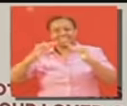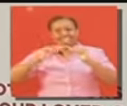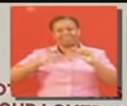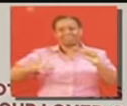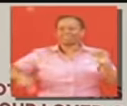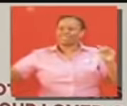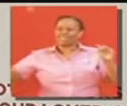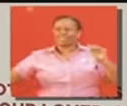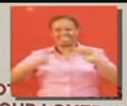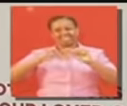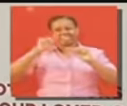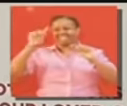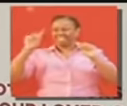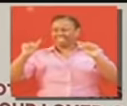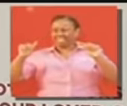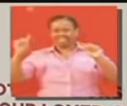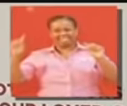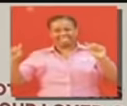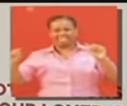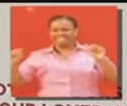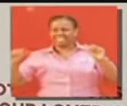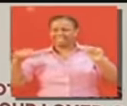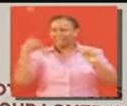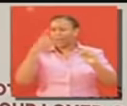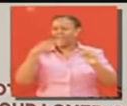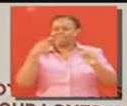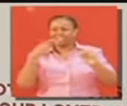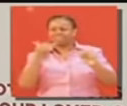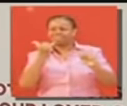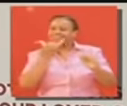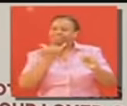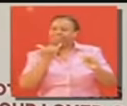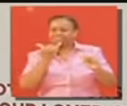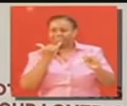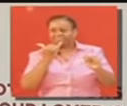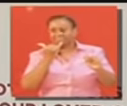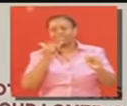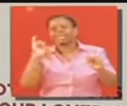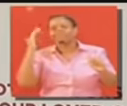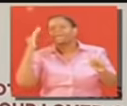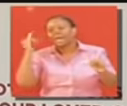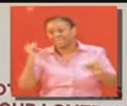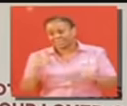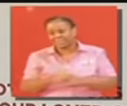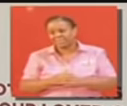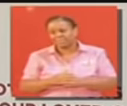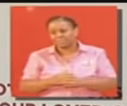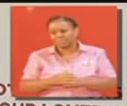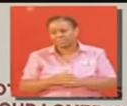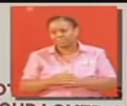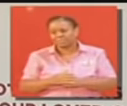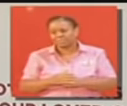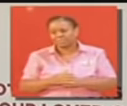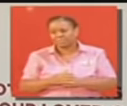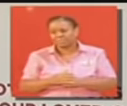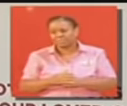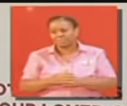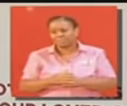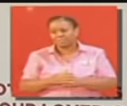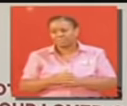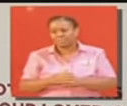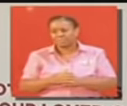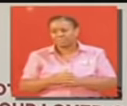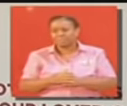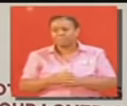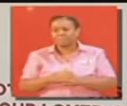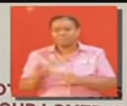contour and gave the idea that a particular point in time may have been the peak, whereas that point in time, when you